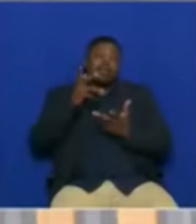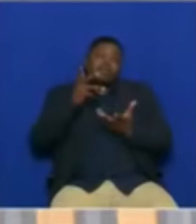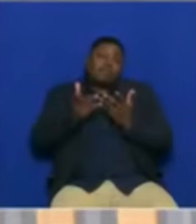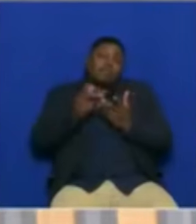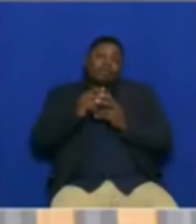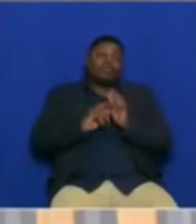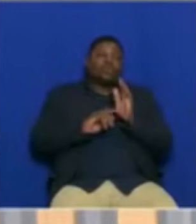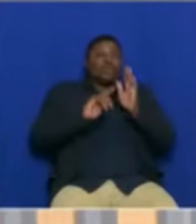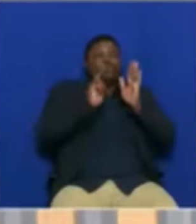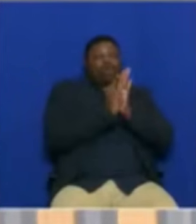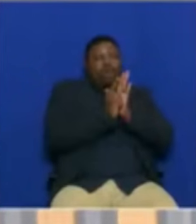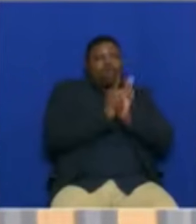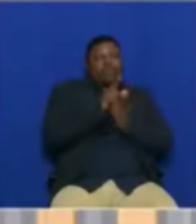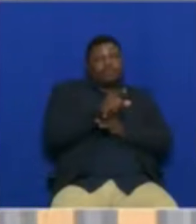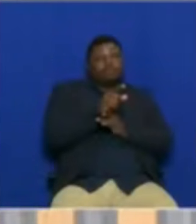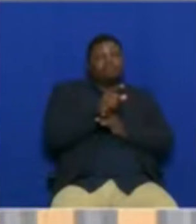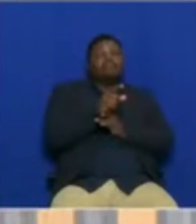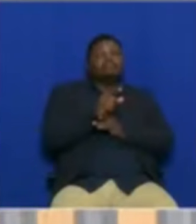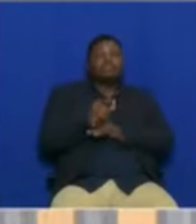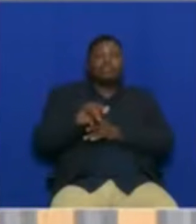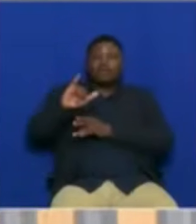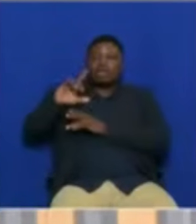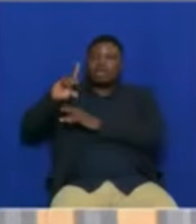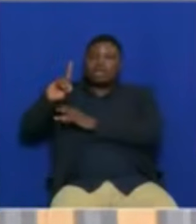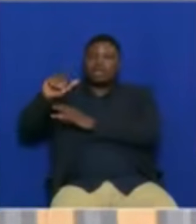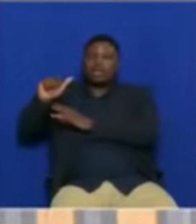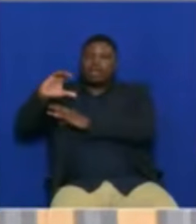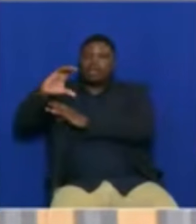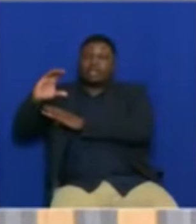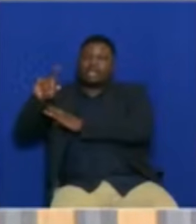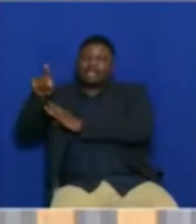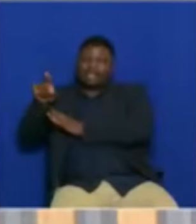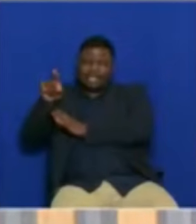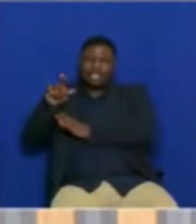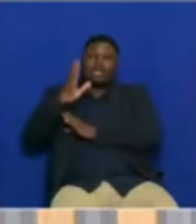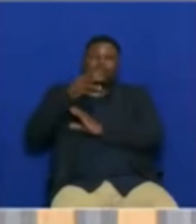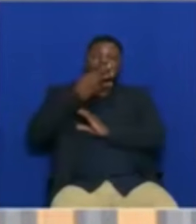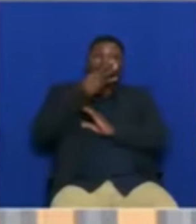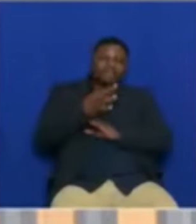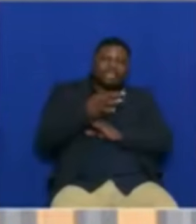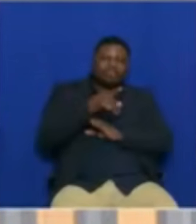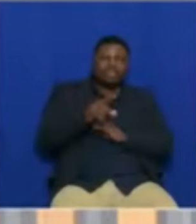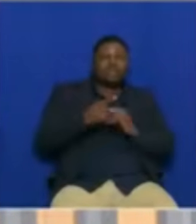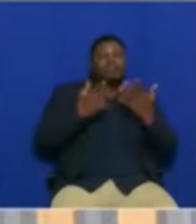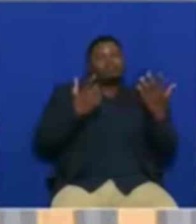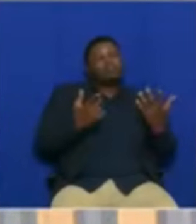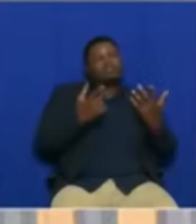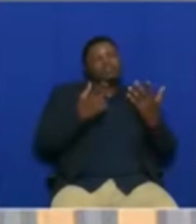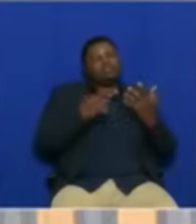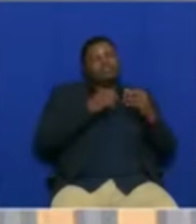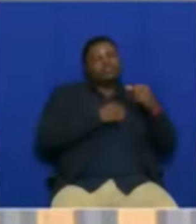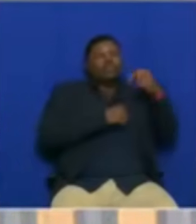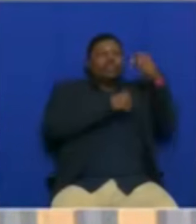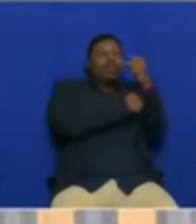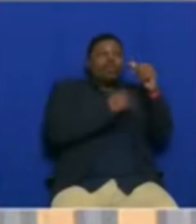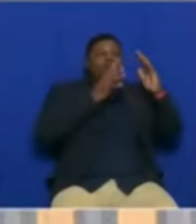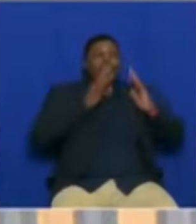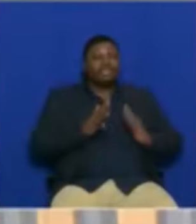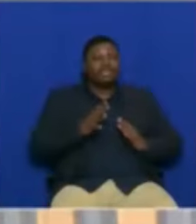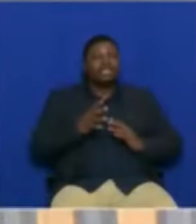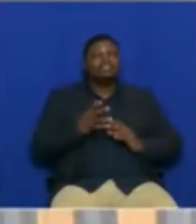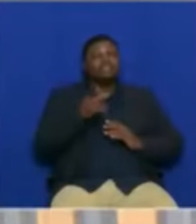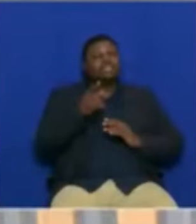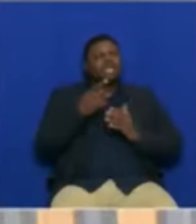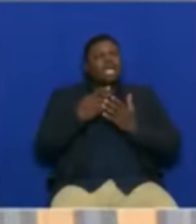position is investigating officers have a discretion depending on the charge. And, well, not depending on the charge. They have